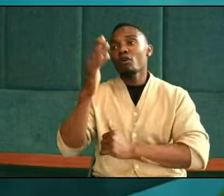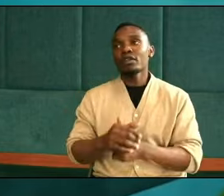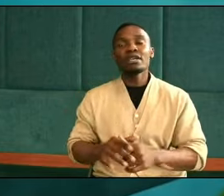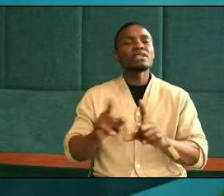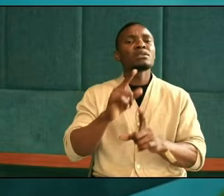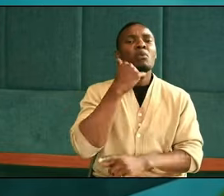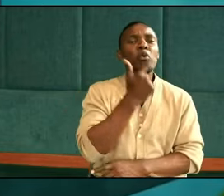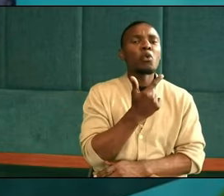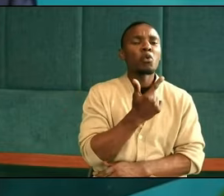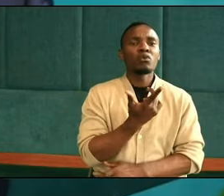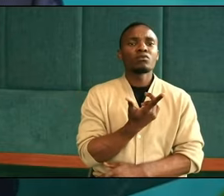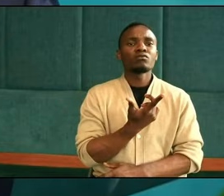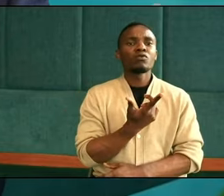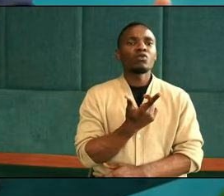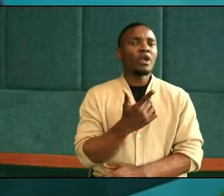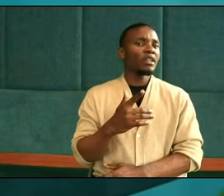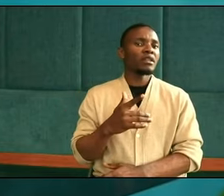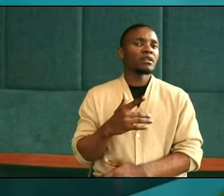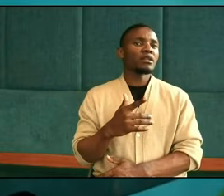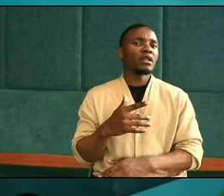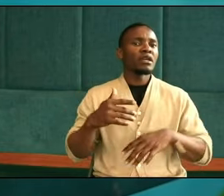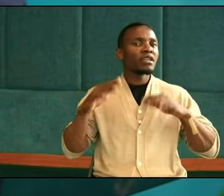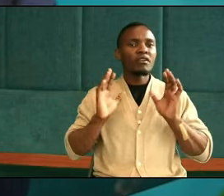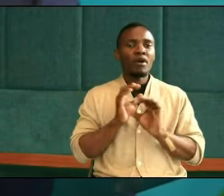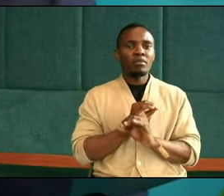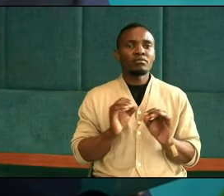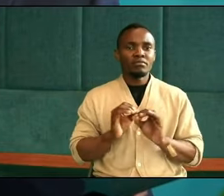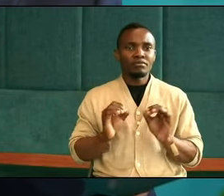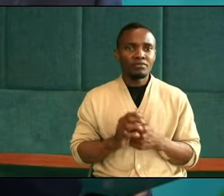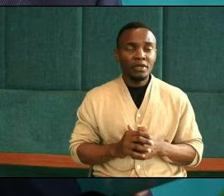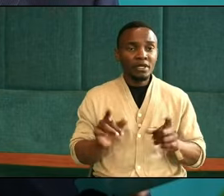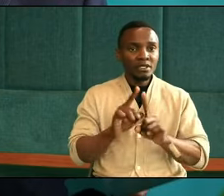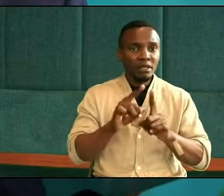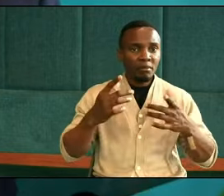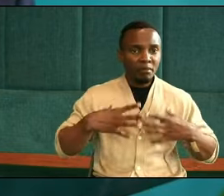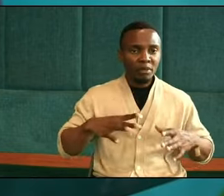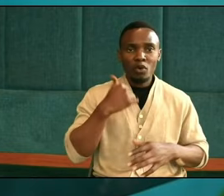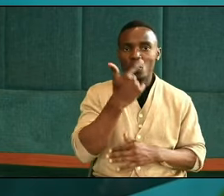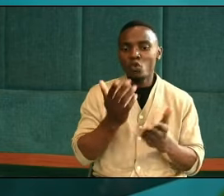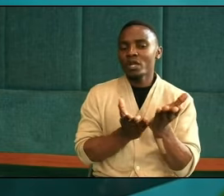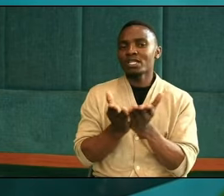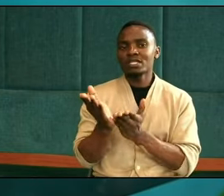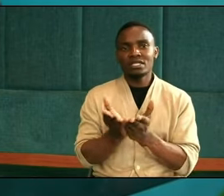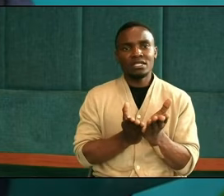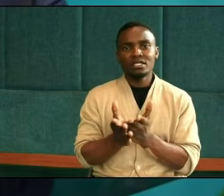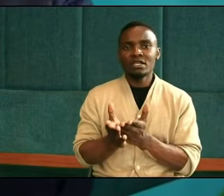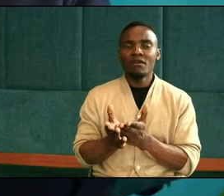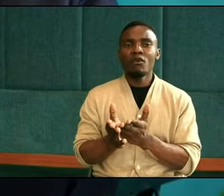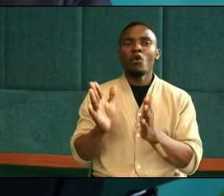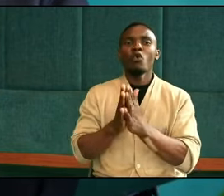shrink their hands from giving and from serving, but will serve wholeheartedly for